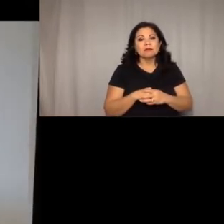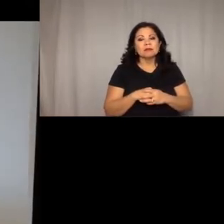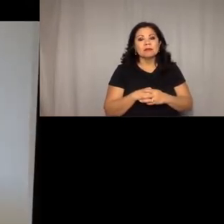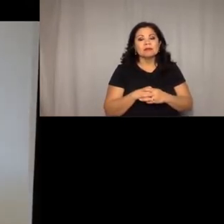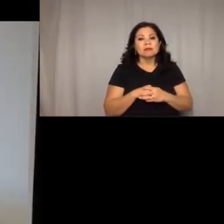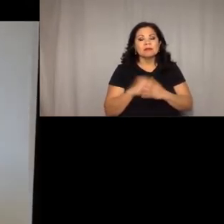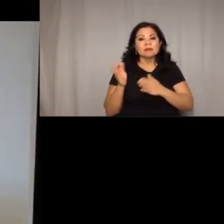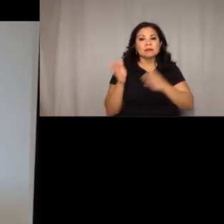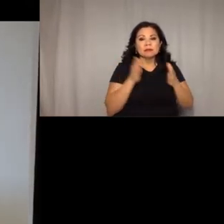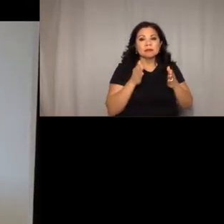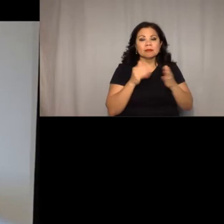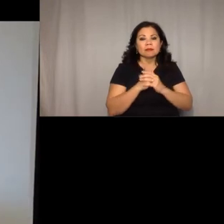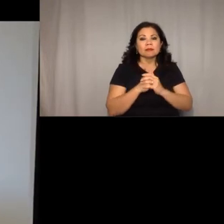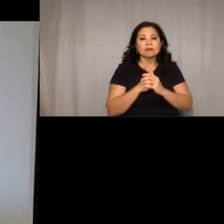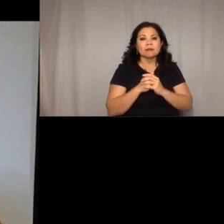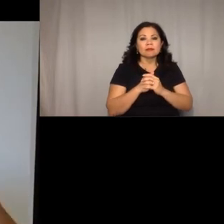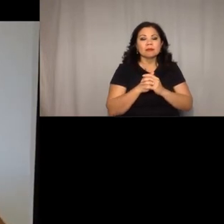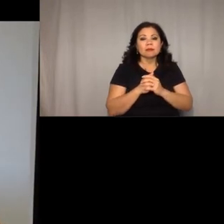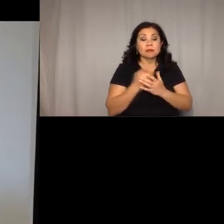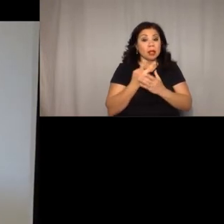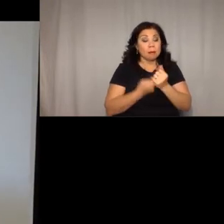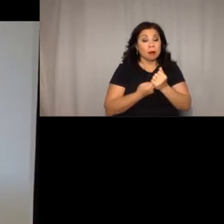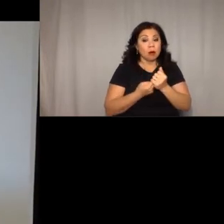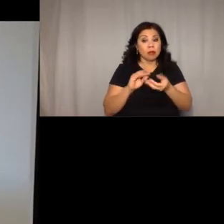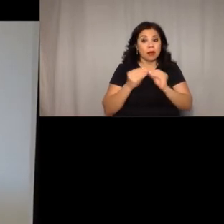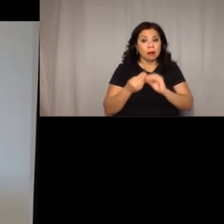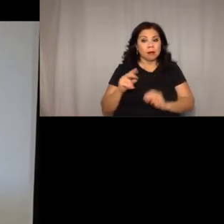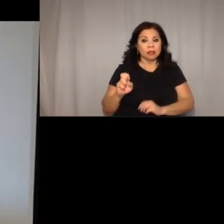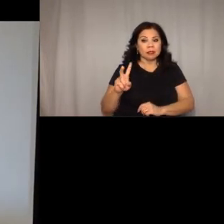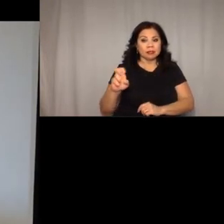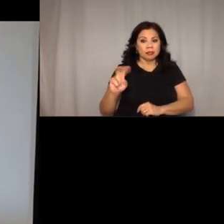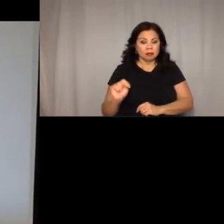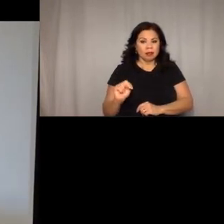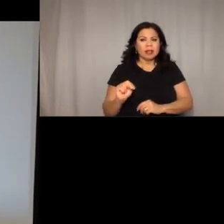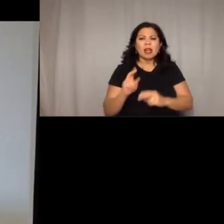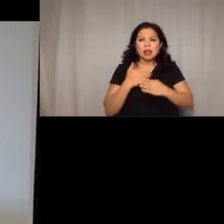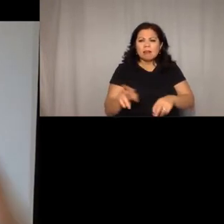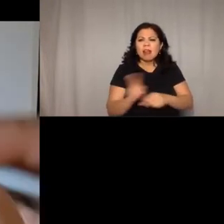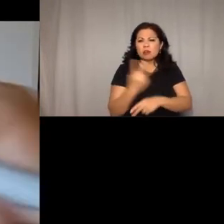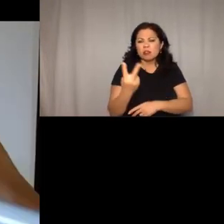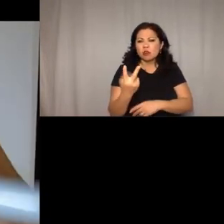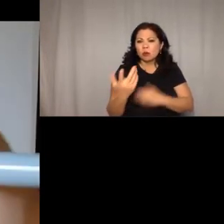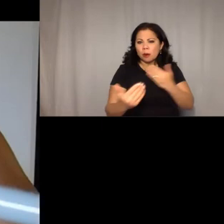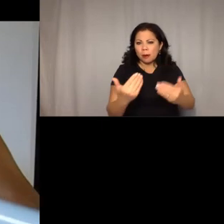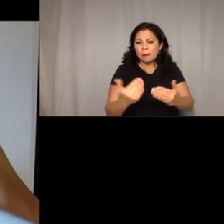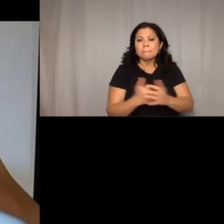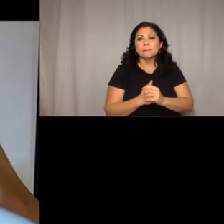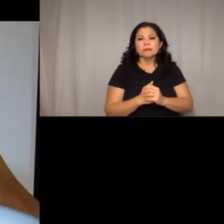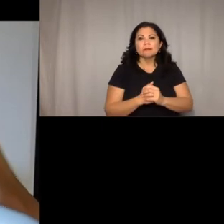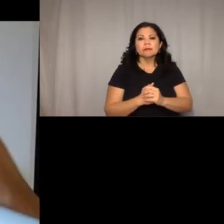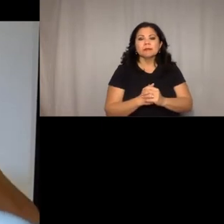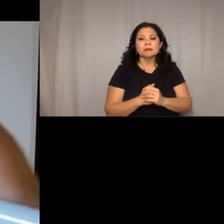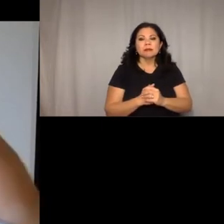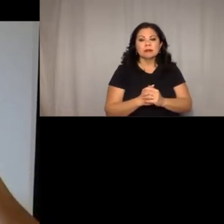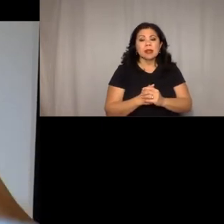Over here, they're both even, so let me just divide by 2 and see what happens. At least they'll look like